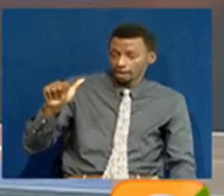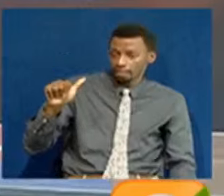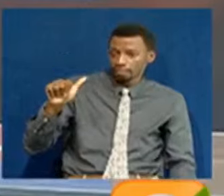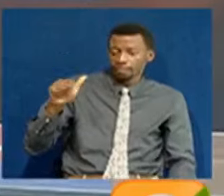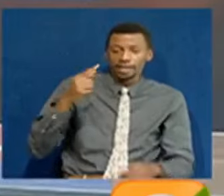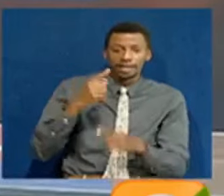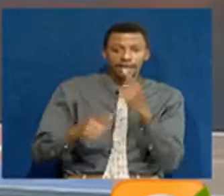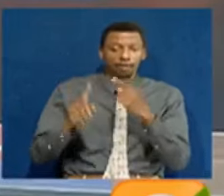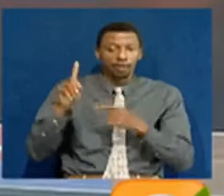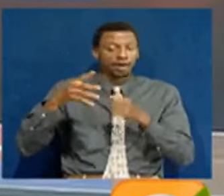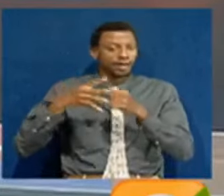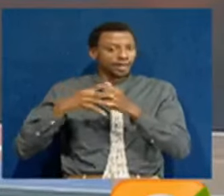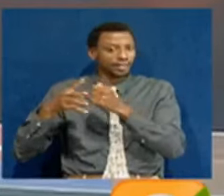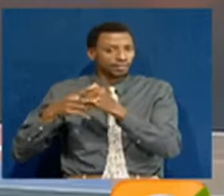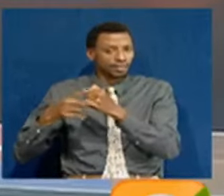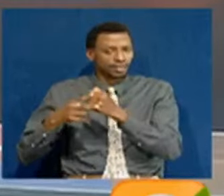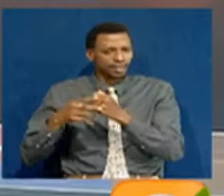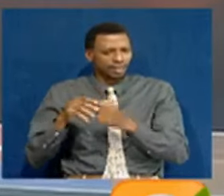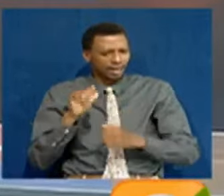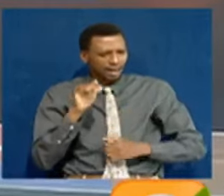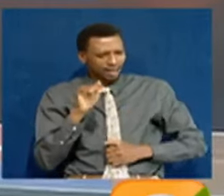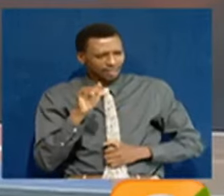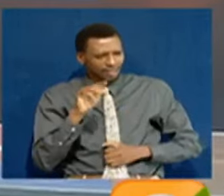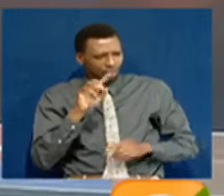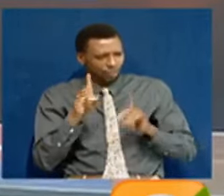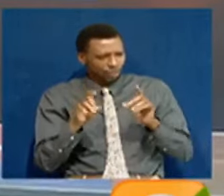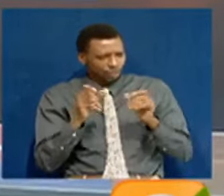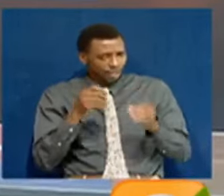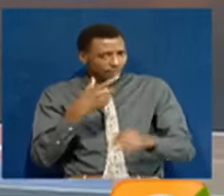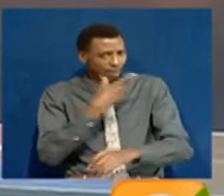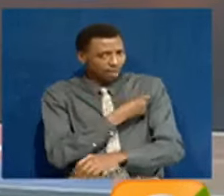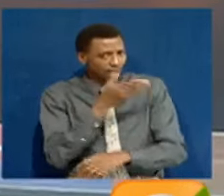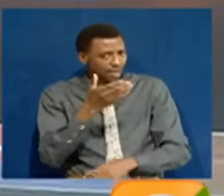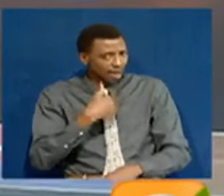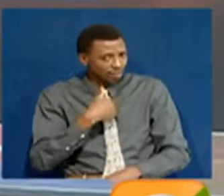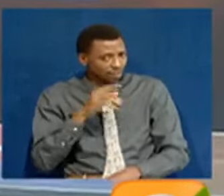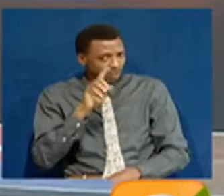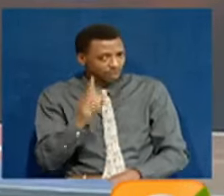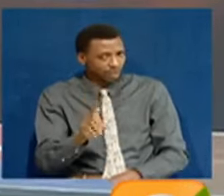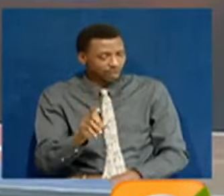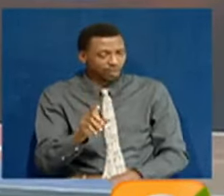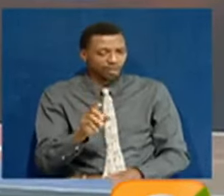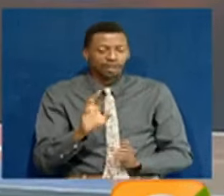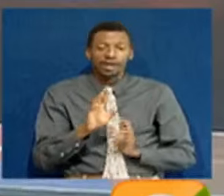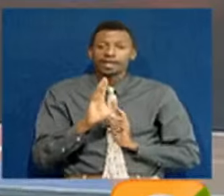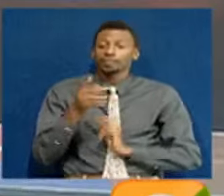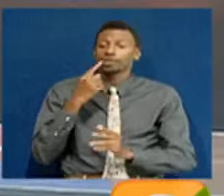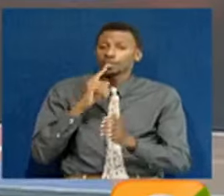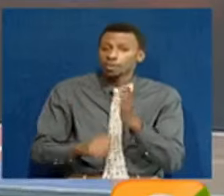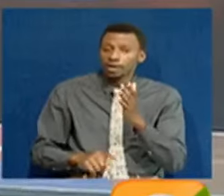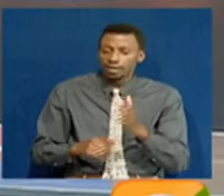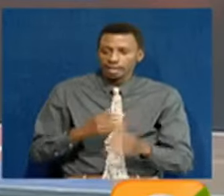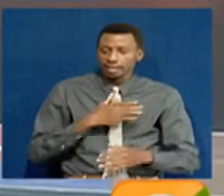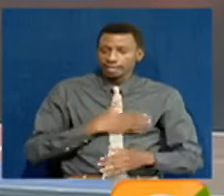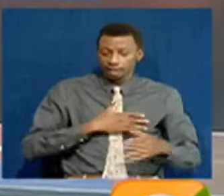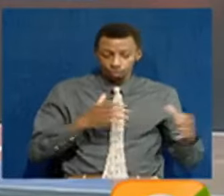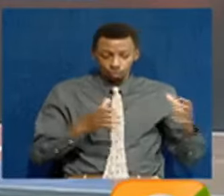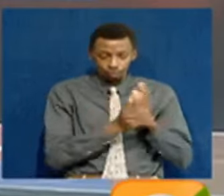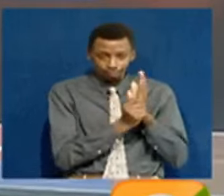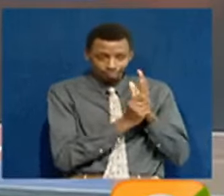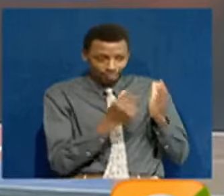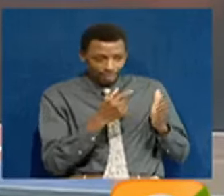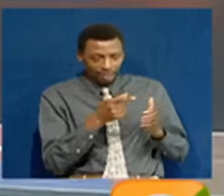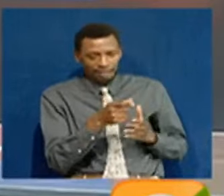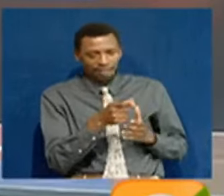concern on whether the vaccines are still available. And as Emily Chebet reports, scientists have played down fears among the